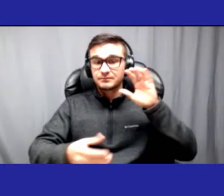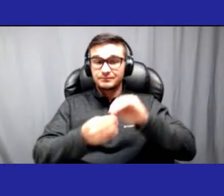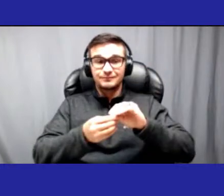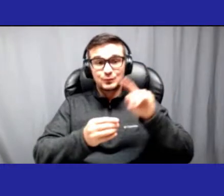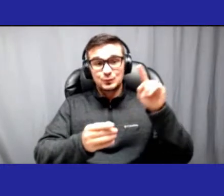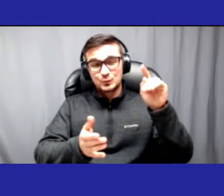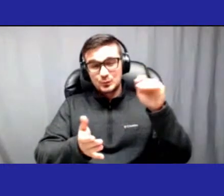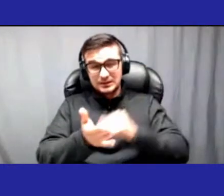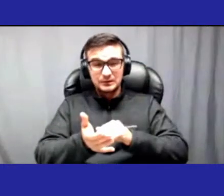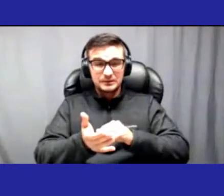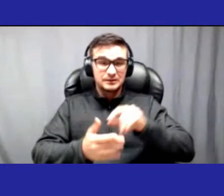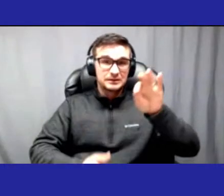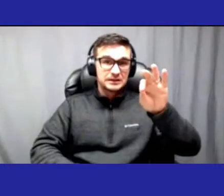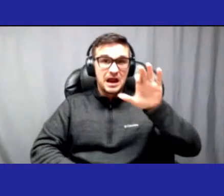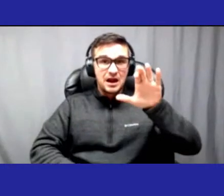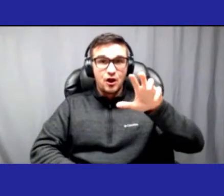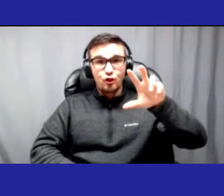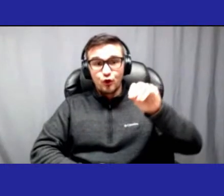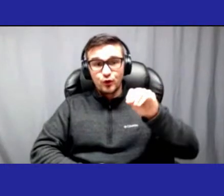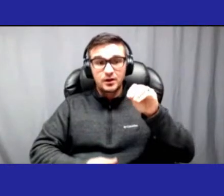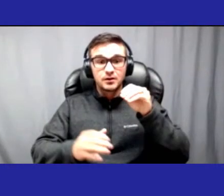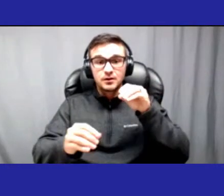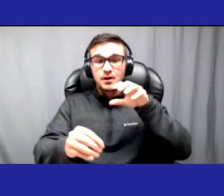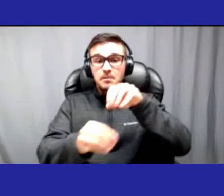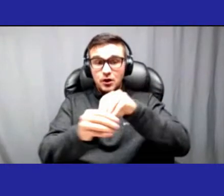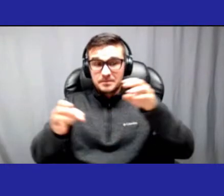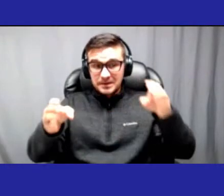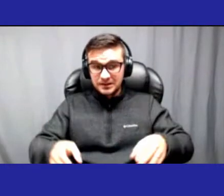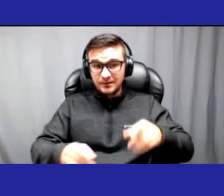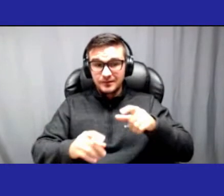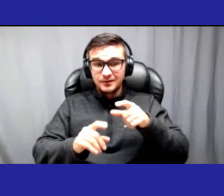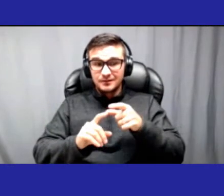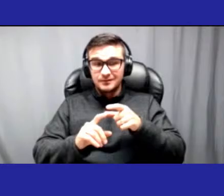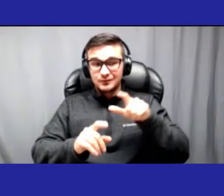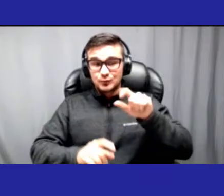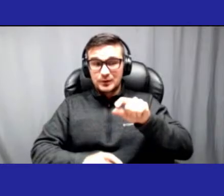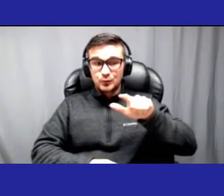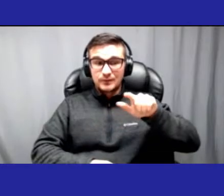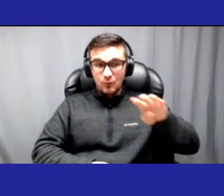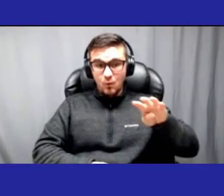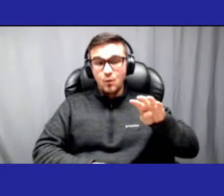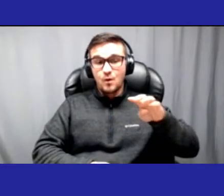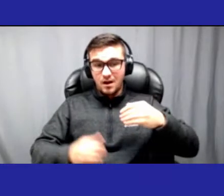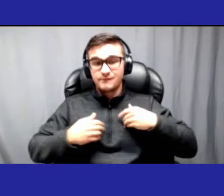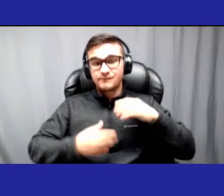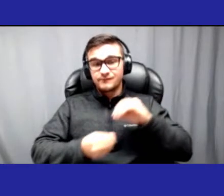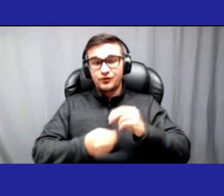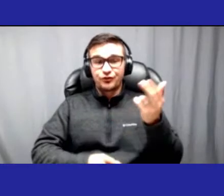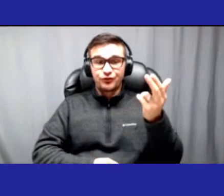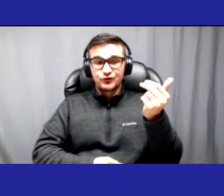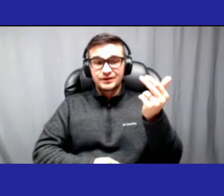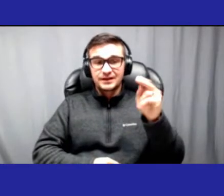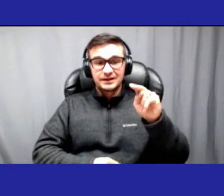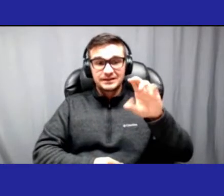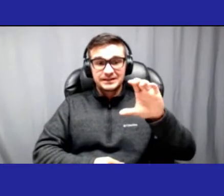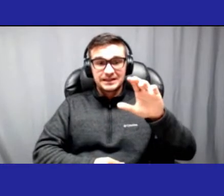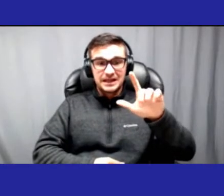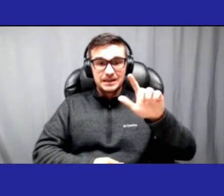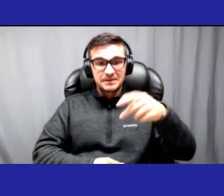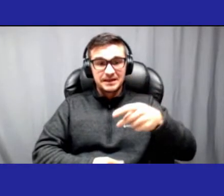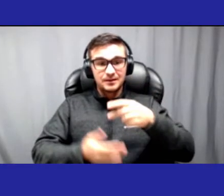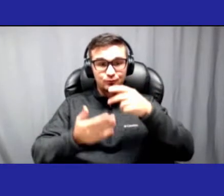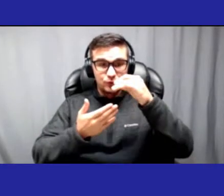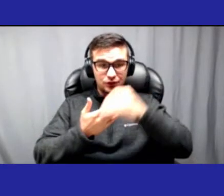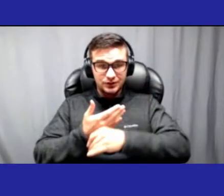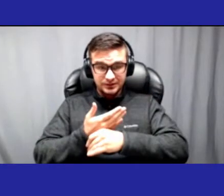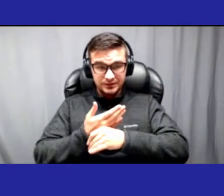930 participants in 2024, we featured 13 exceptional clinical ladder projects. In 2025, we've seen an uptick of the number